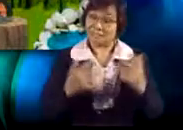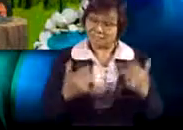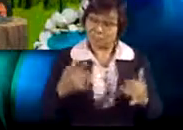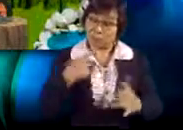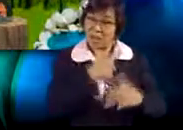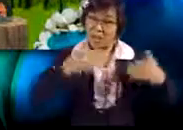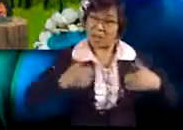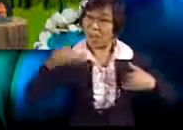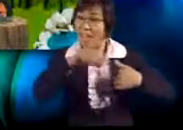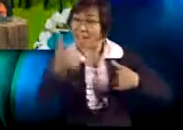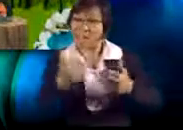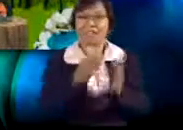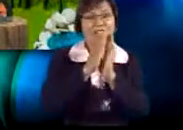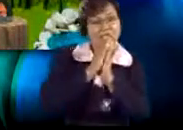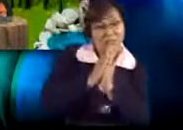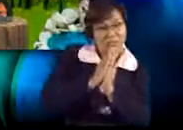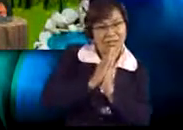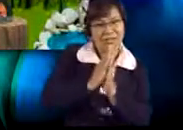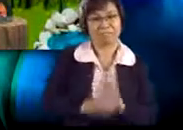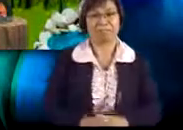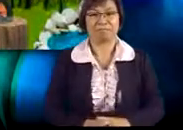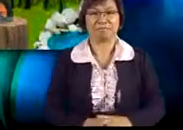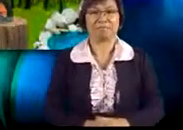Now, if we had another sandwich,